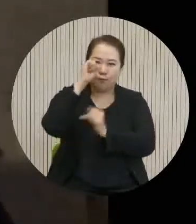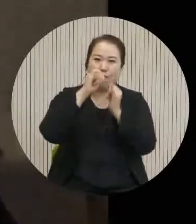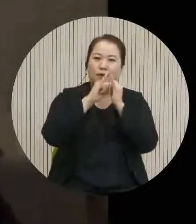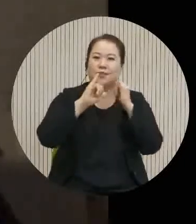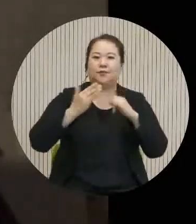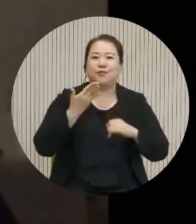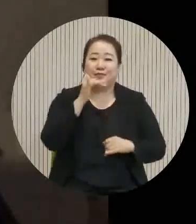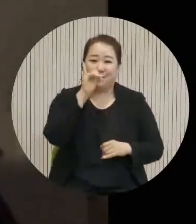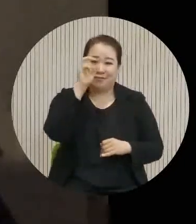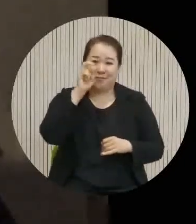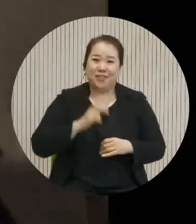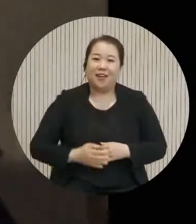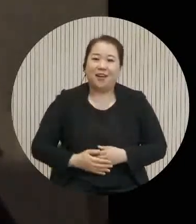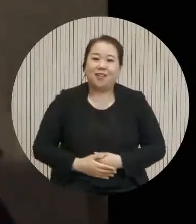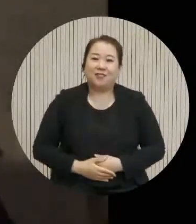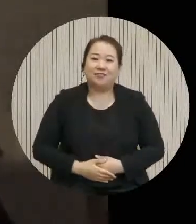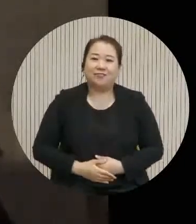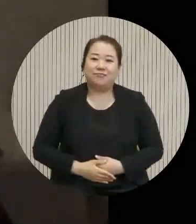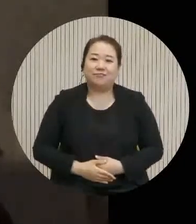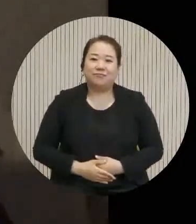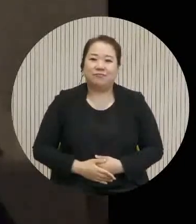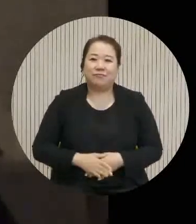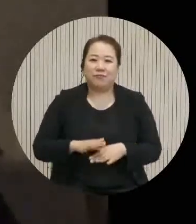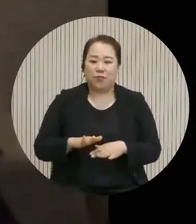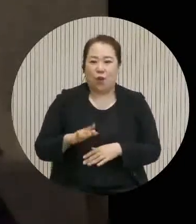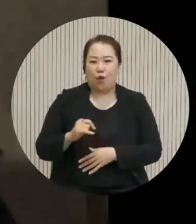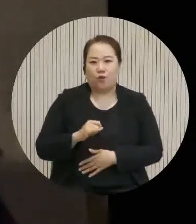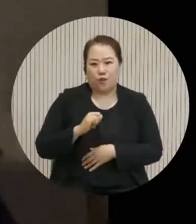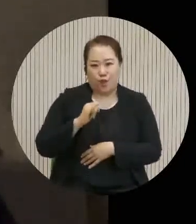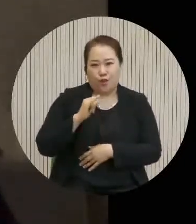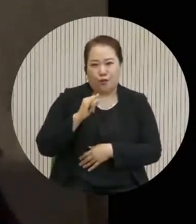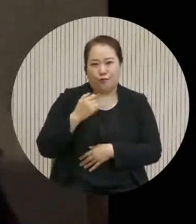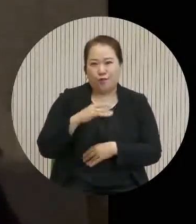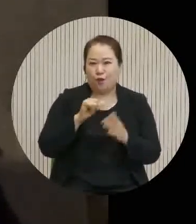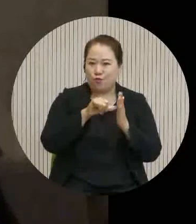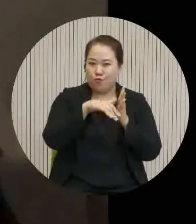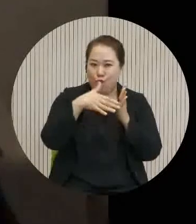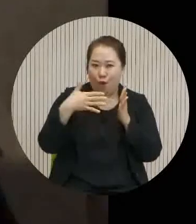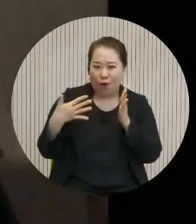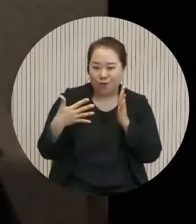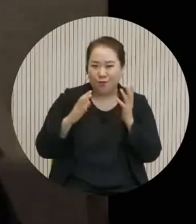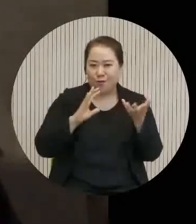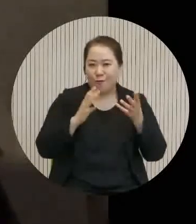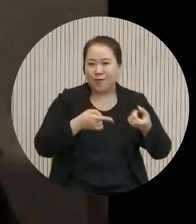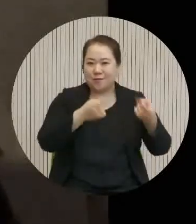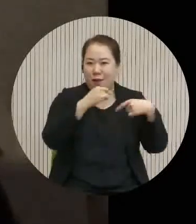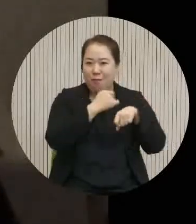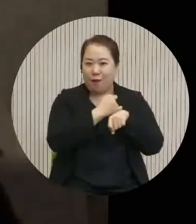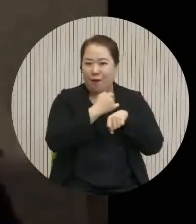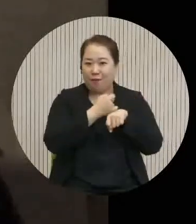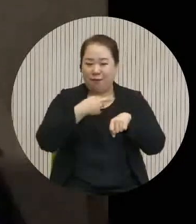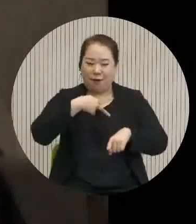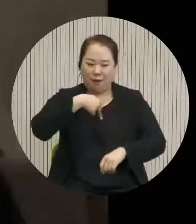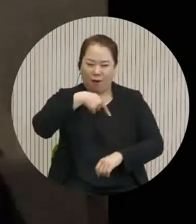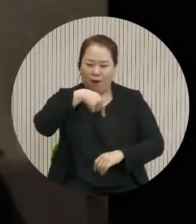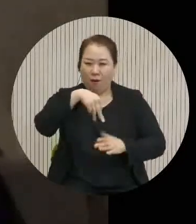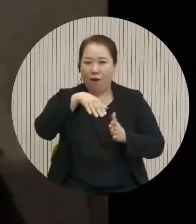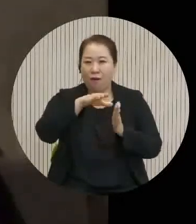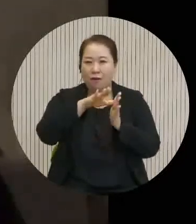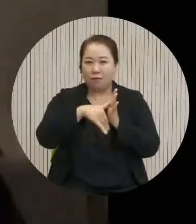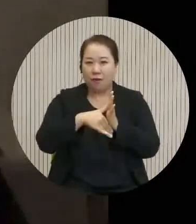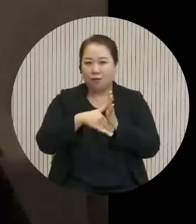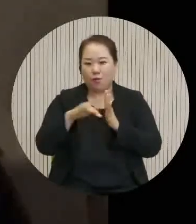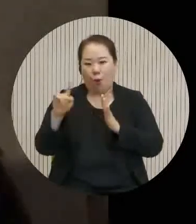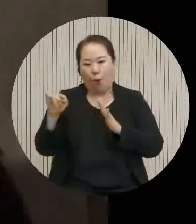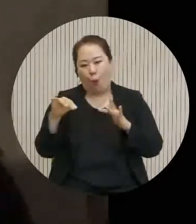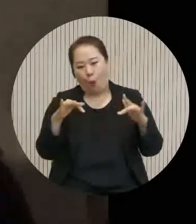famous. And when I walk down the hall at a conference, people say, there goes the pronoun man. And then it